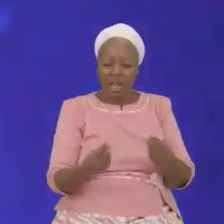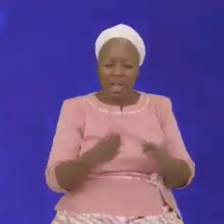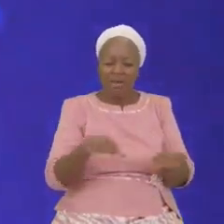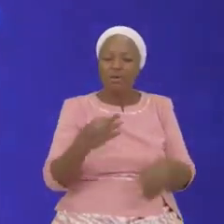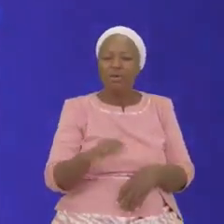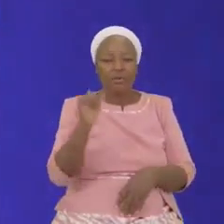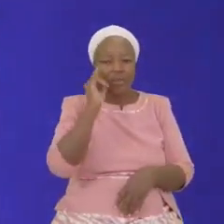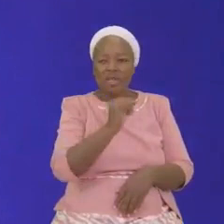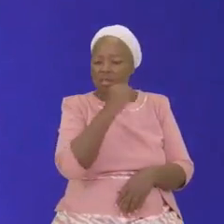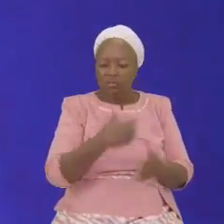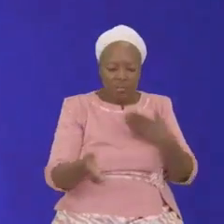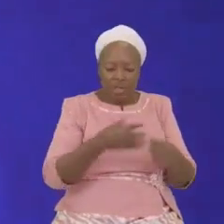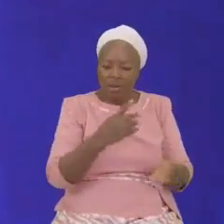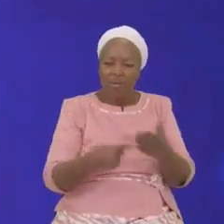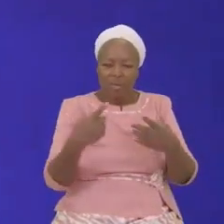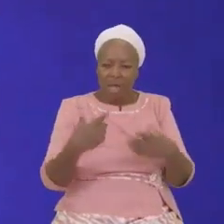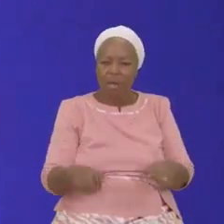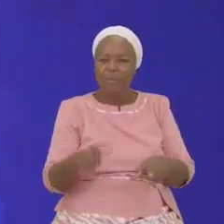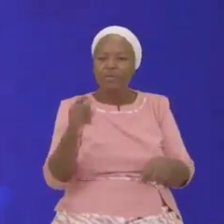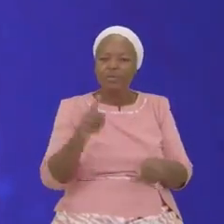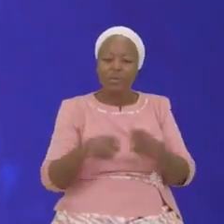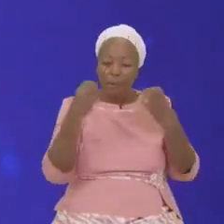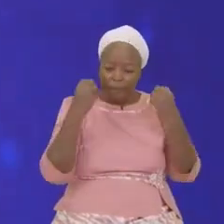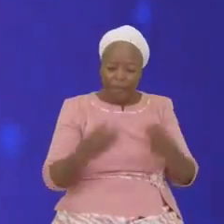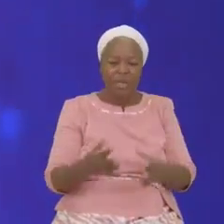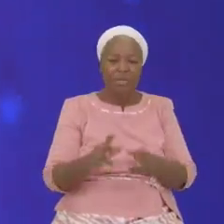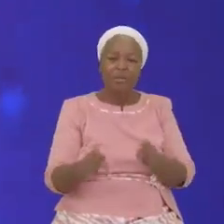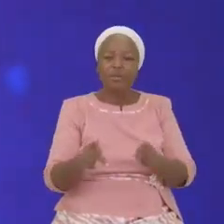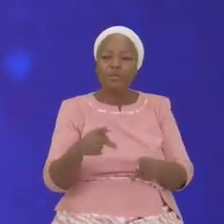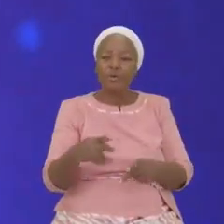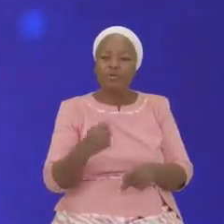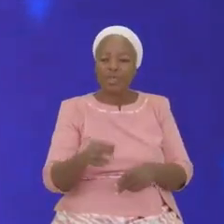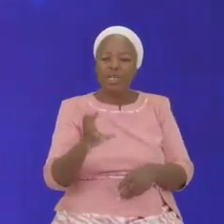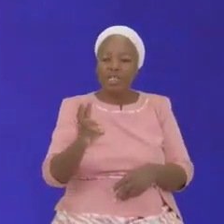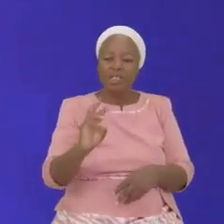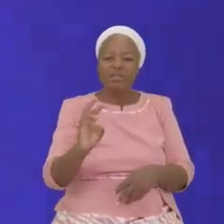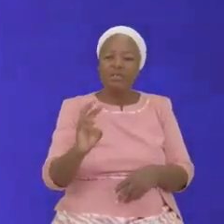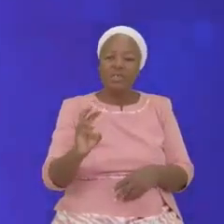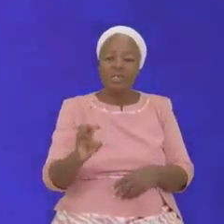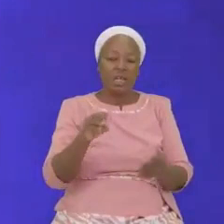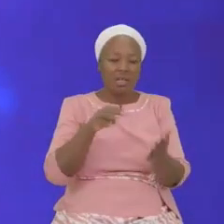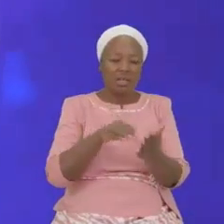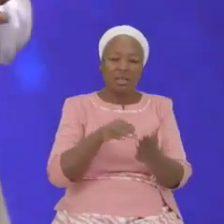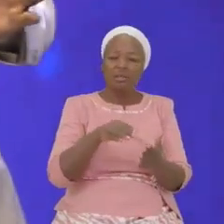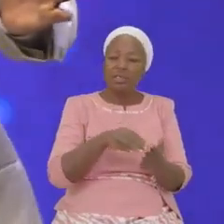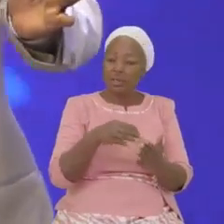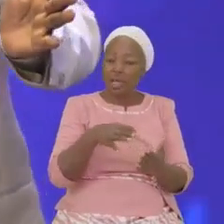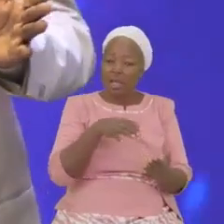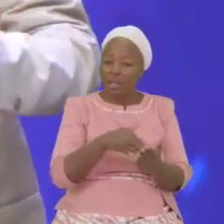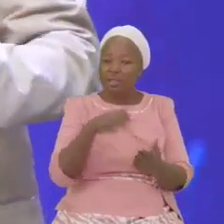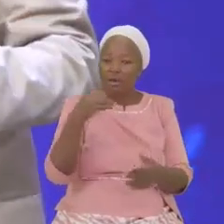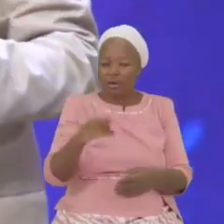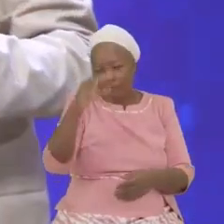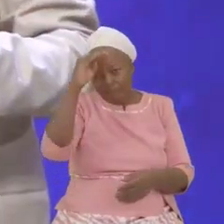Israel, whatever will happen to the majority of the 600,000 of men that came